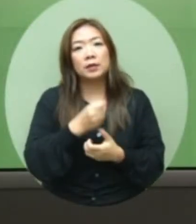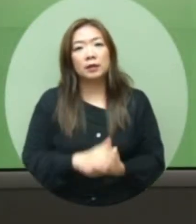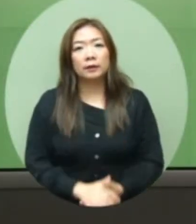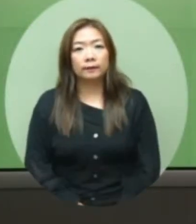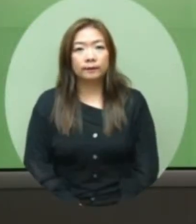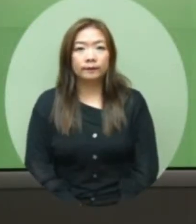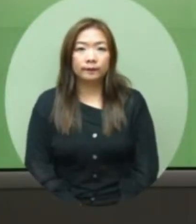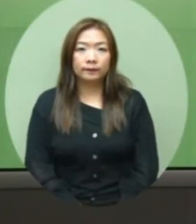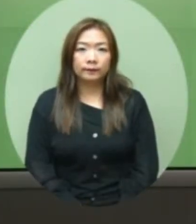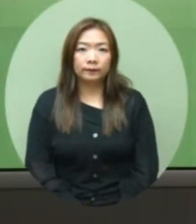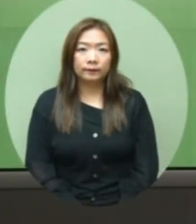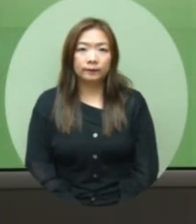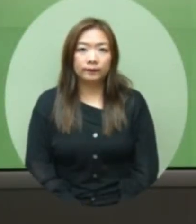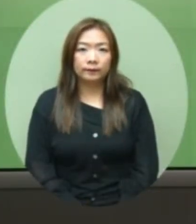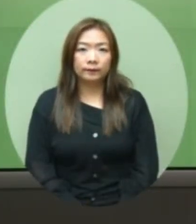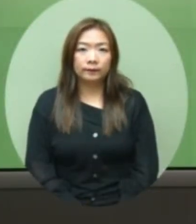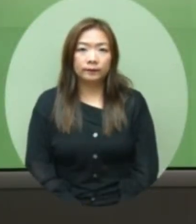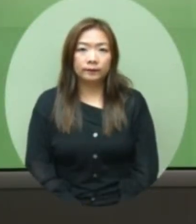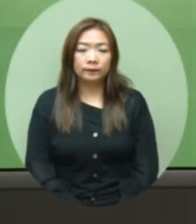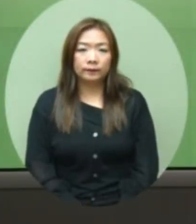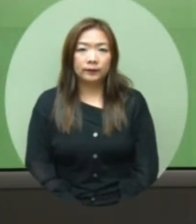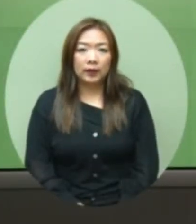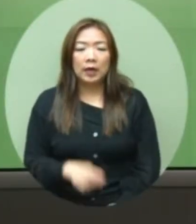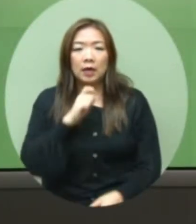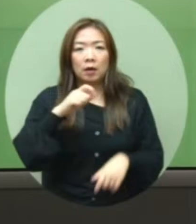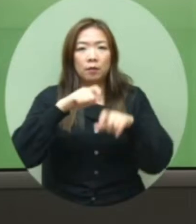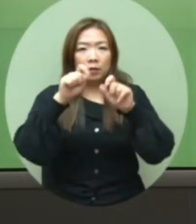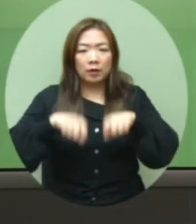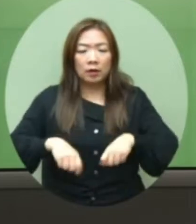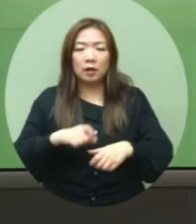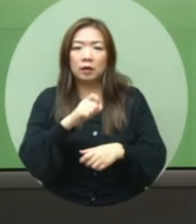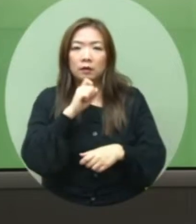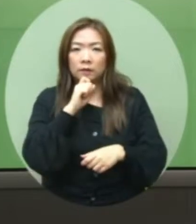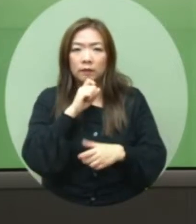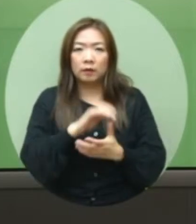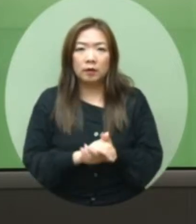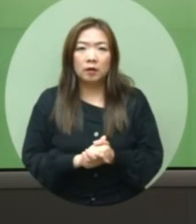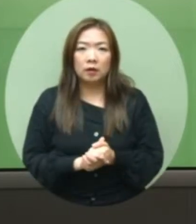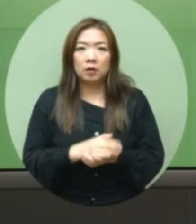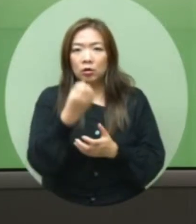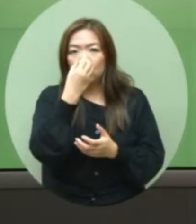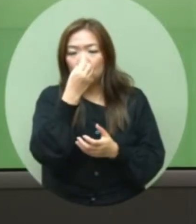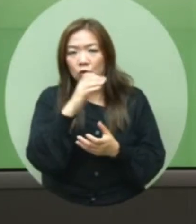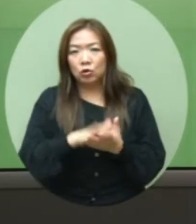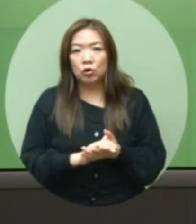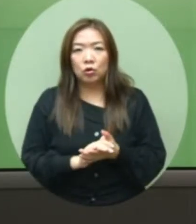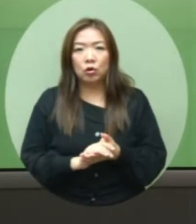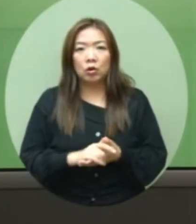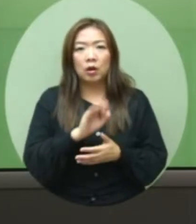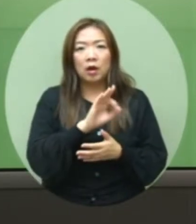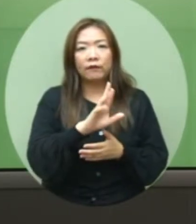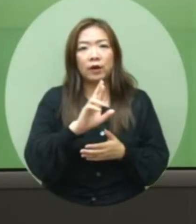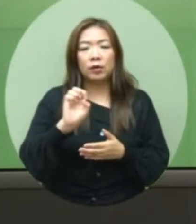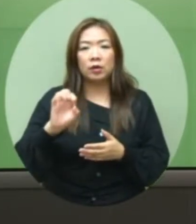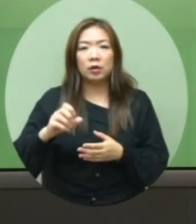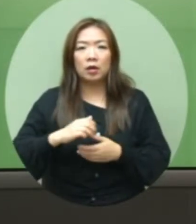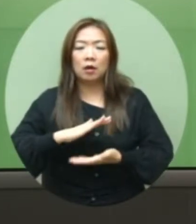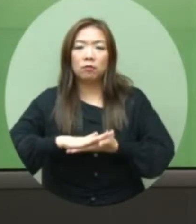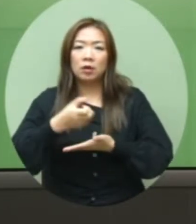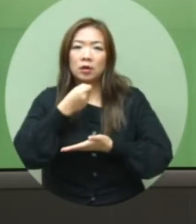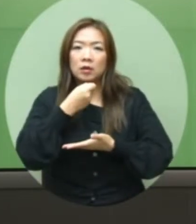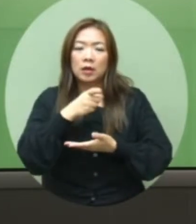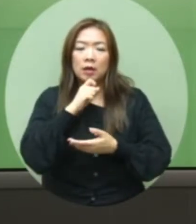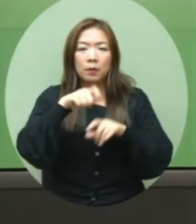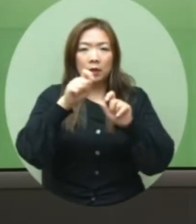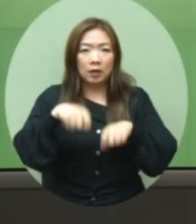The gentleman on the left. Yes. Some opinions, such as the League of Social Democrats, have demanded